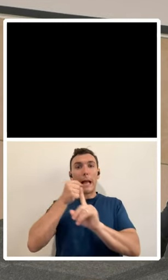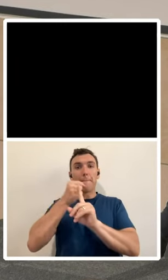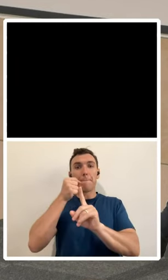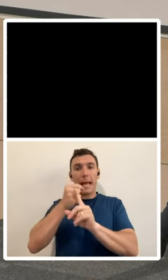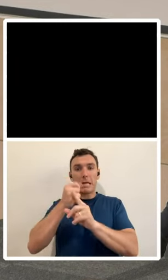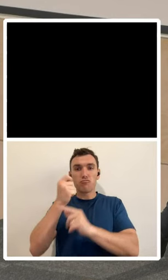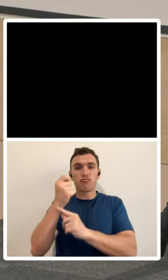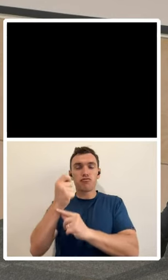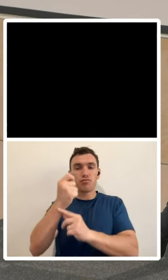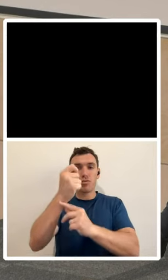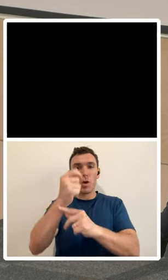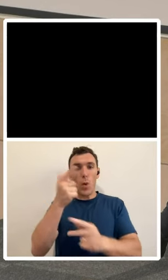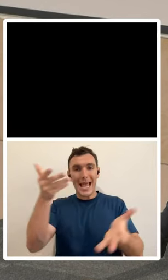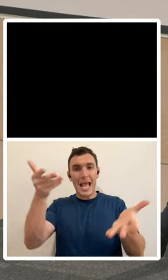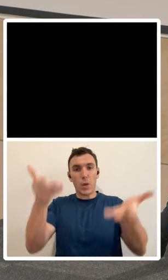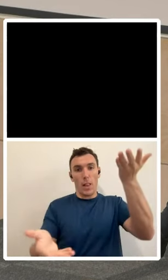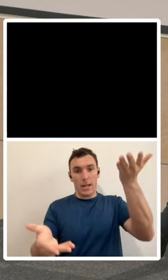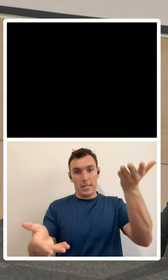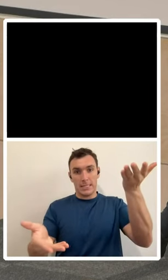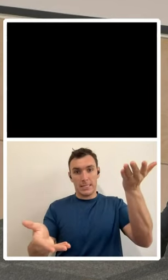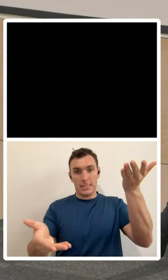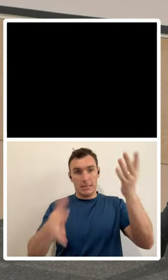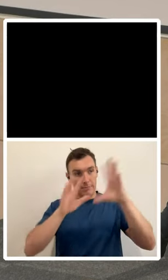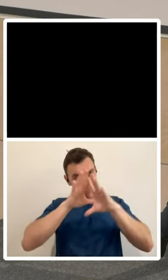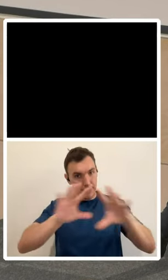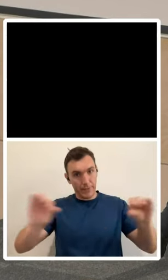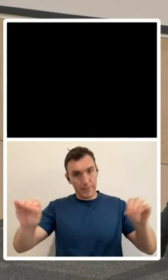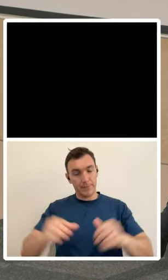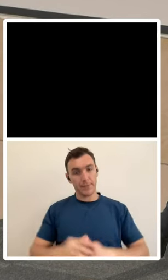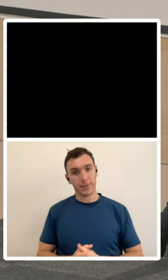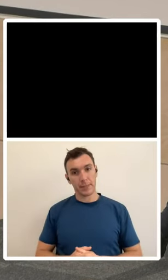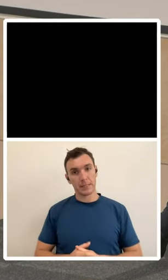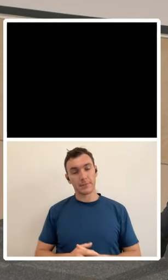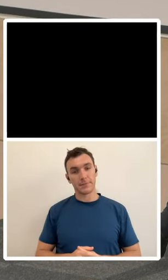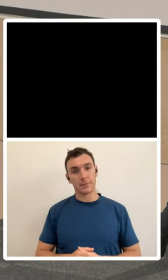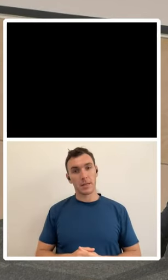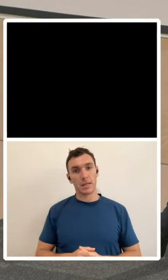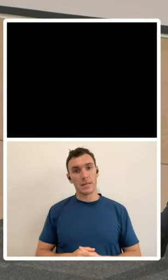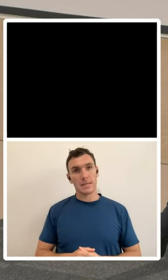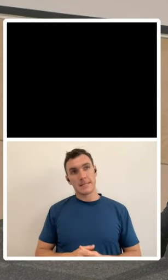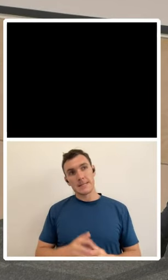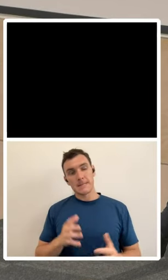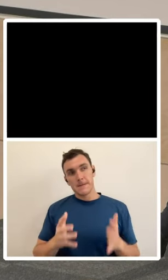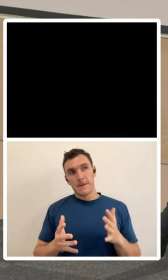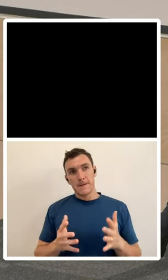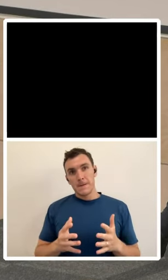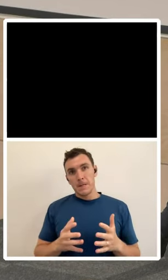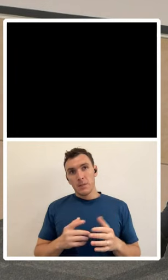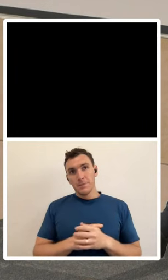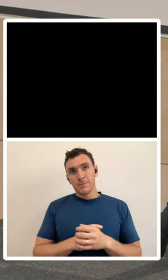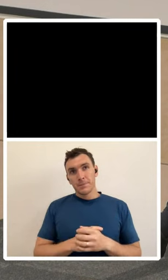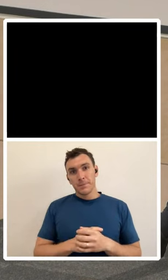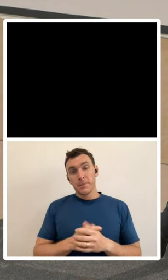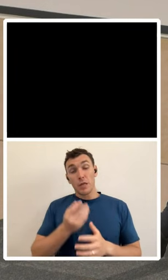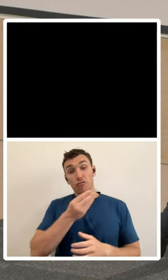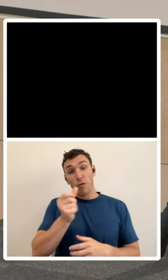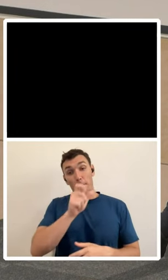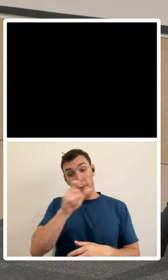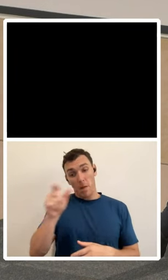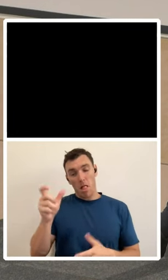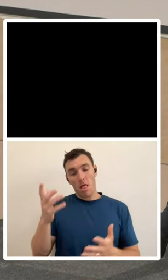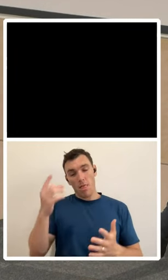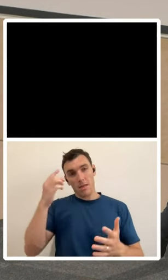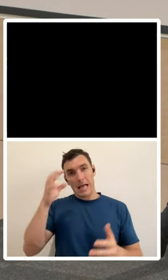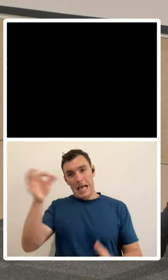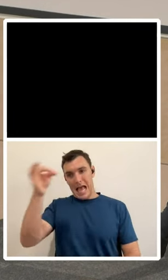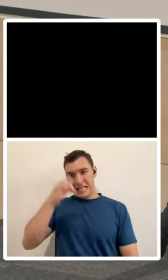people sometimes ask me, are you going to go into politics? Well, I'm in politics. Mm. If I join the Labour Party, I have to do what the Labour Party tells me to do, right? But if